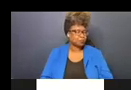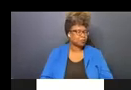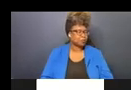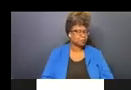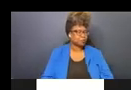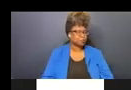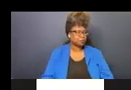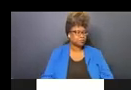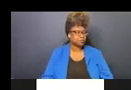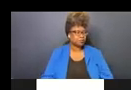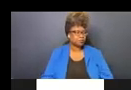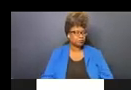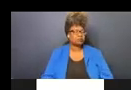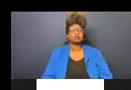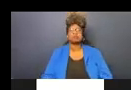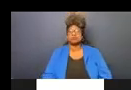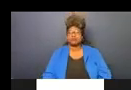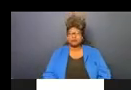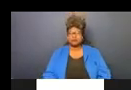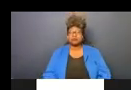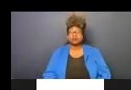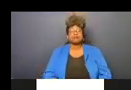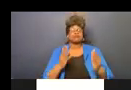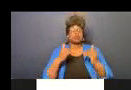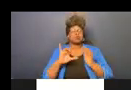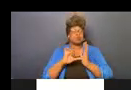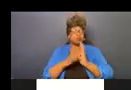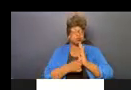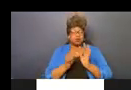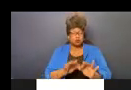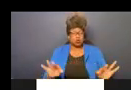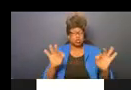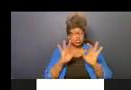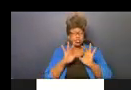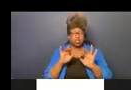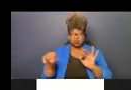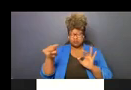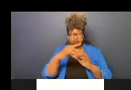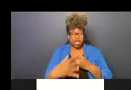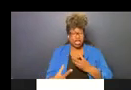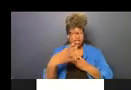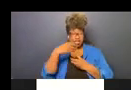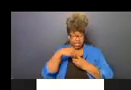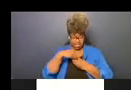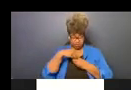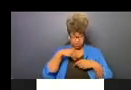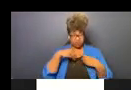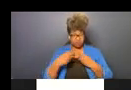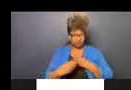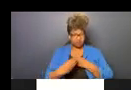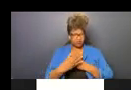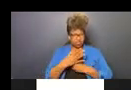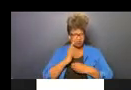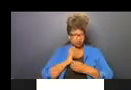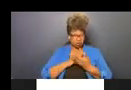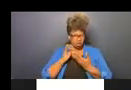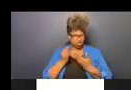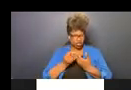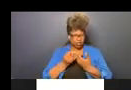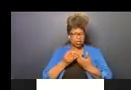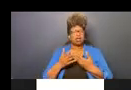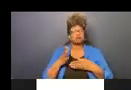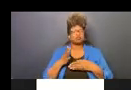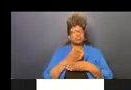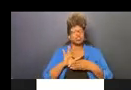So just to kind of drive home the importance of engagement and how it has affected the project, I'm going to share with you a couple examples